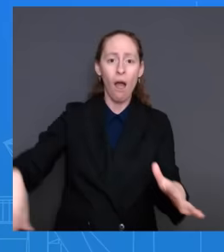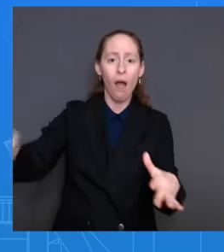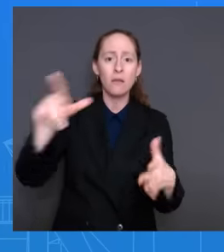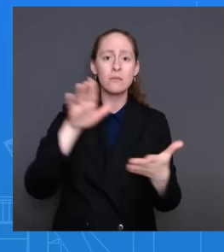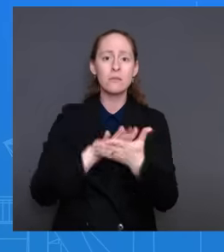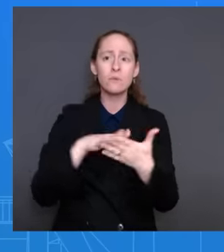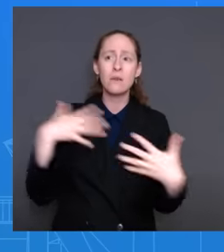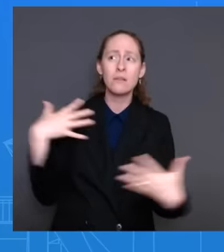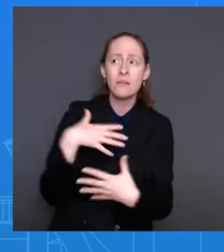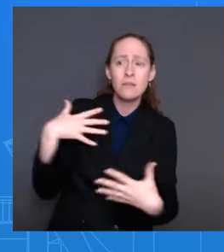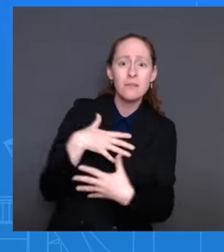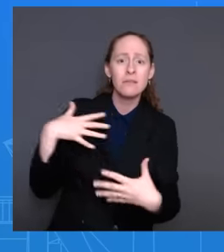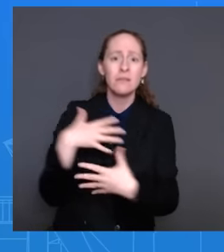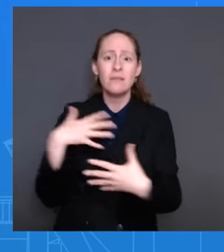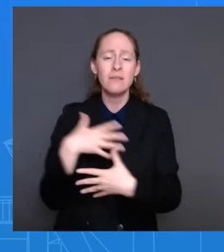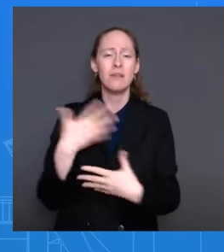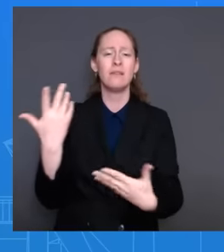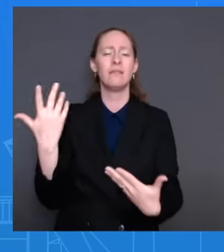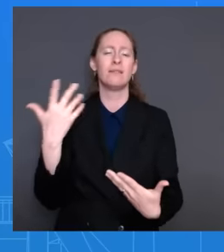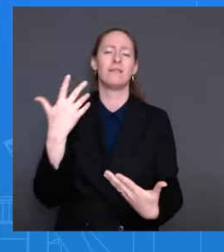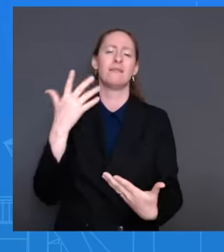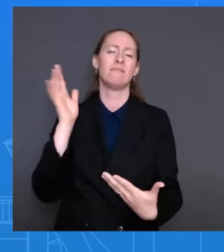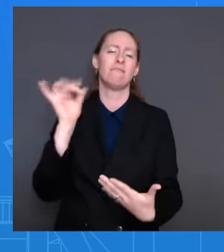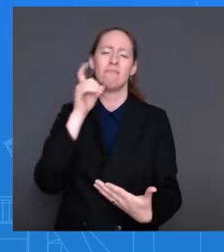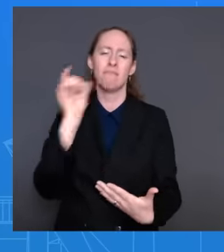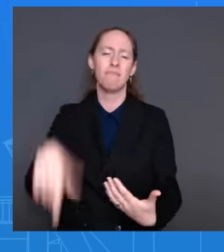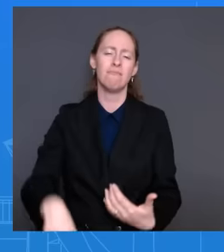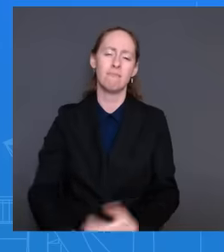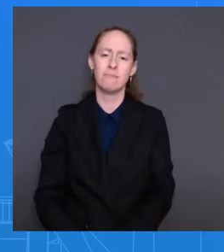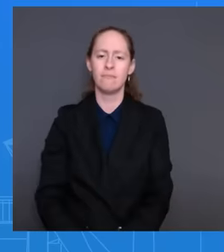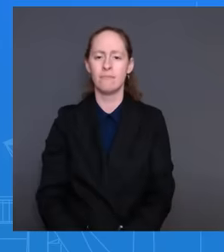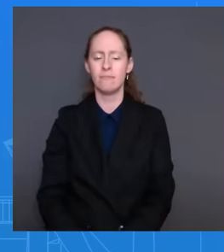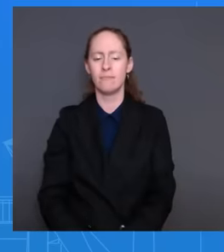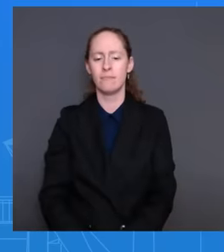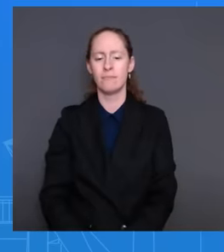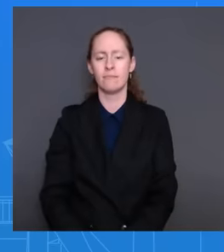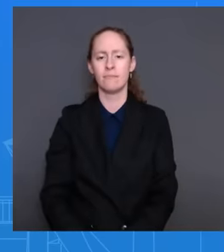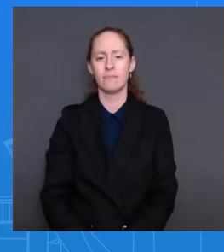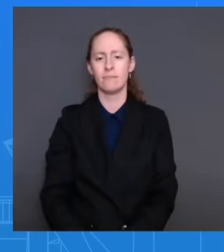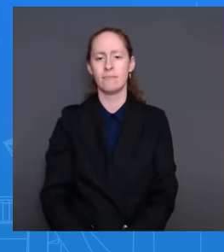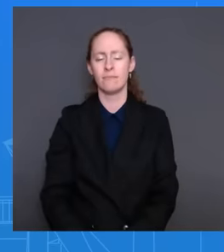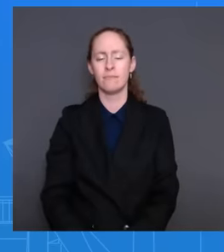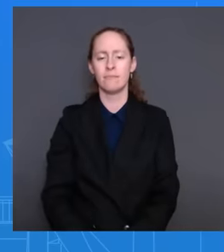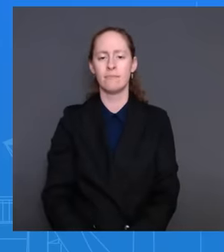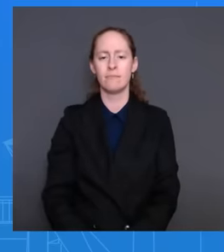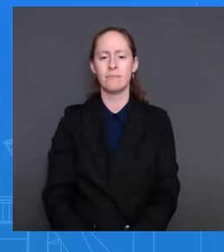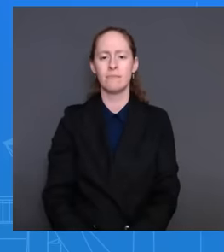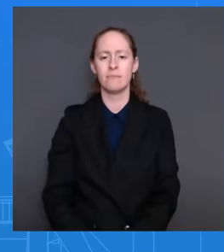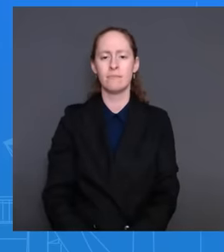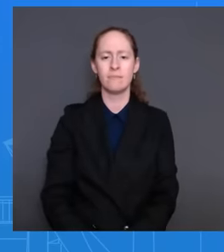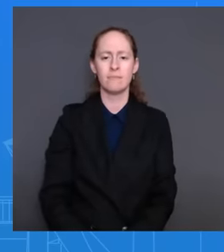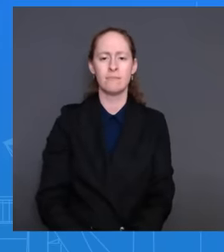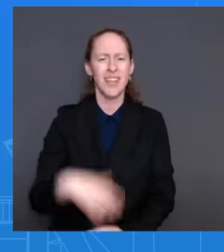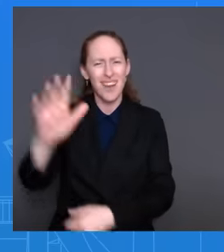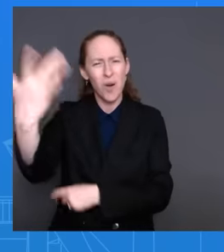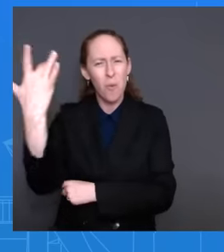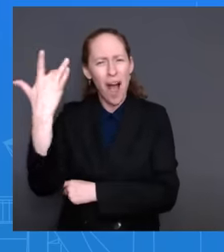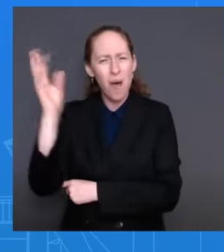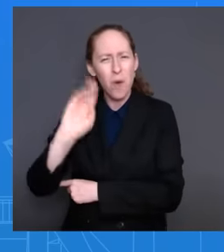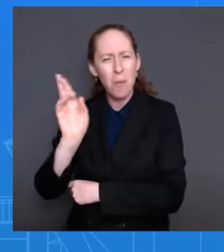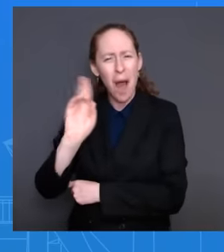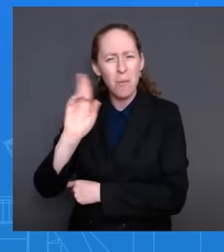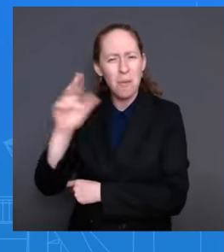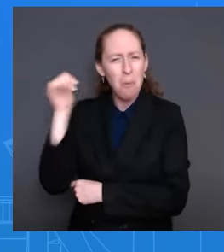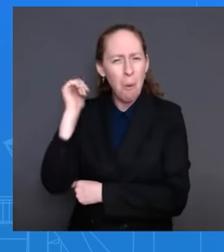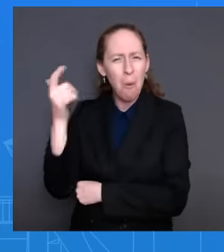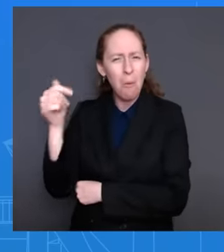So that's what we need to make sure. What does the president think the reason is that Republicans are not voting for some of these bills? If you're saying they're